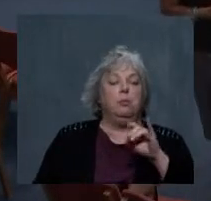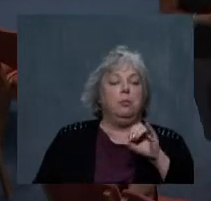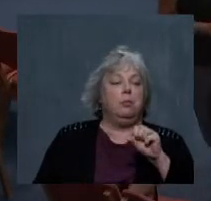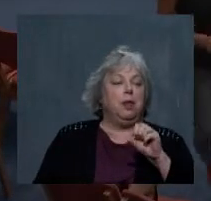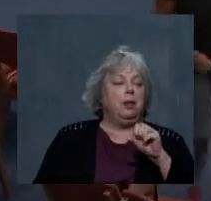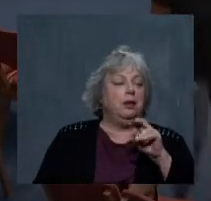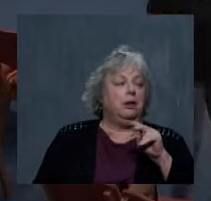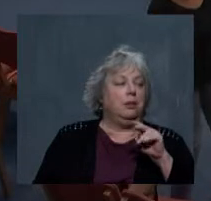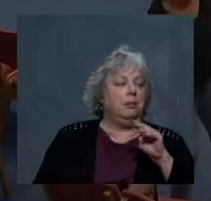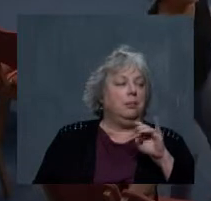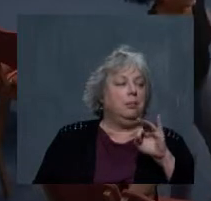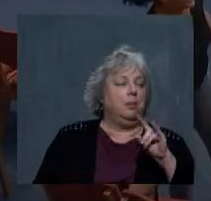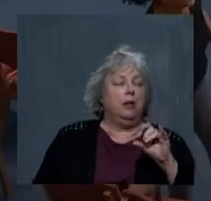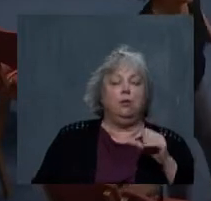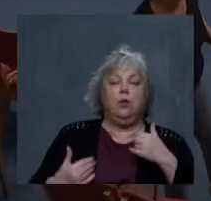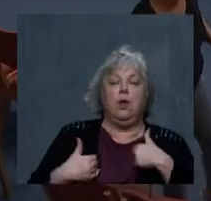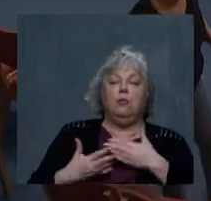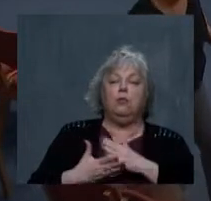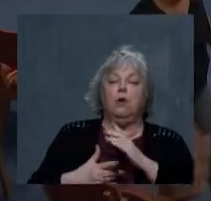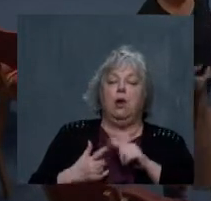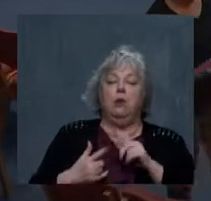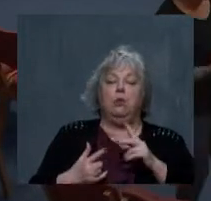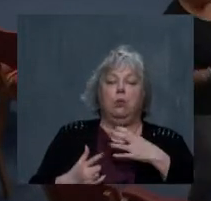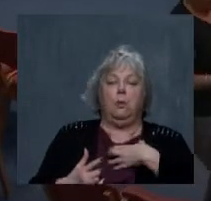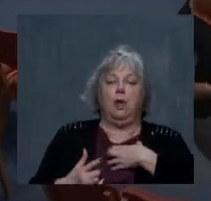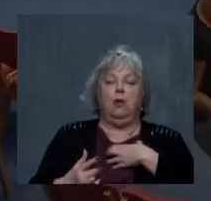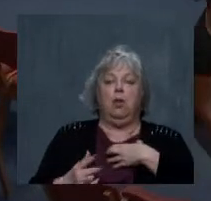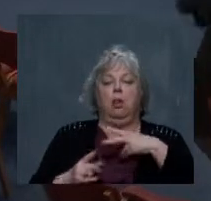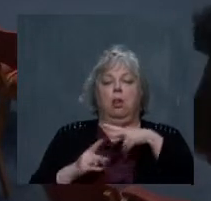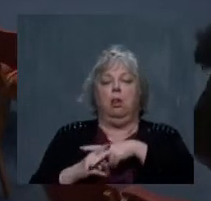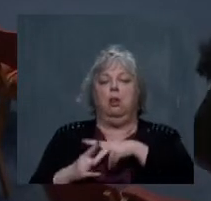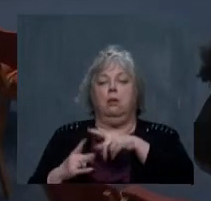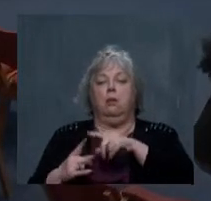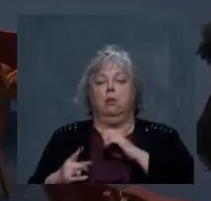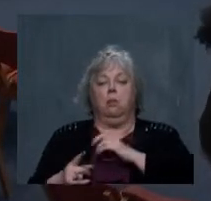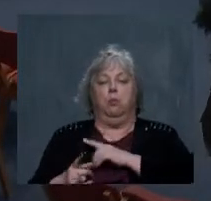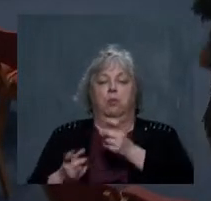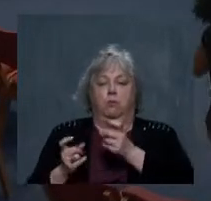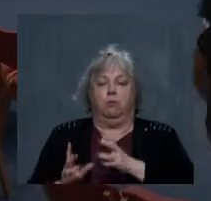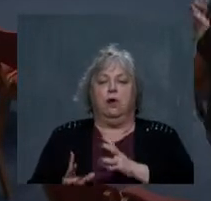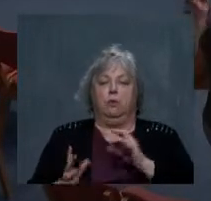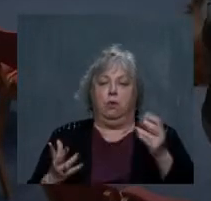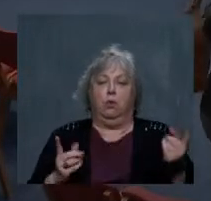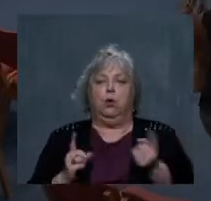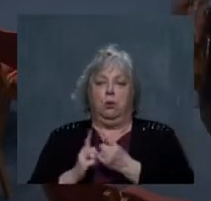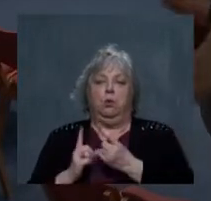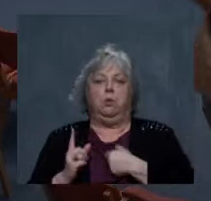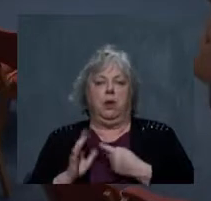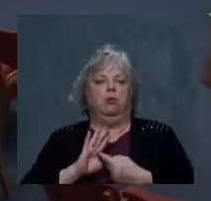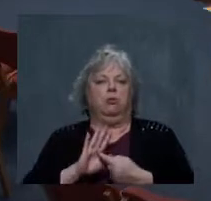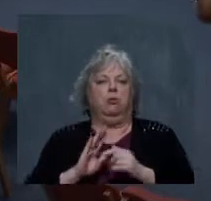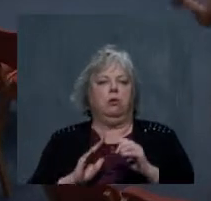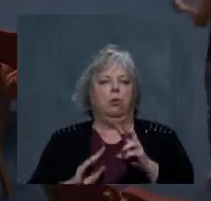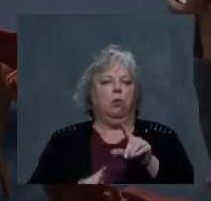appeal to the mayor and board of directors, so if you want to get with me, I'll show you. I'll help you.